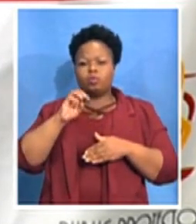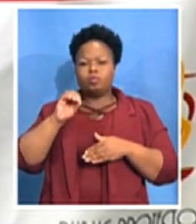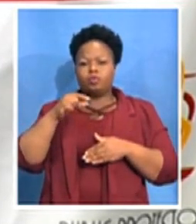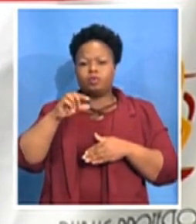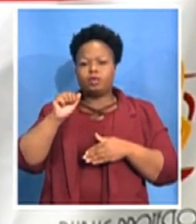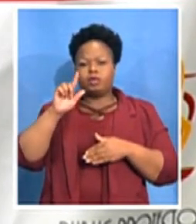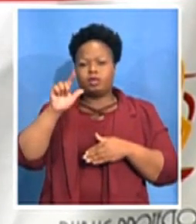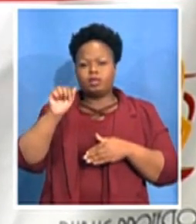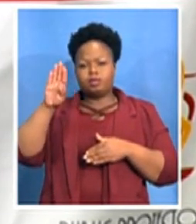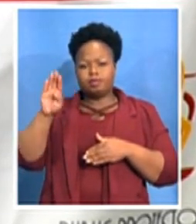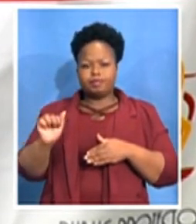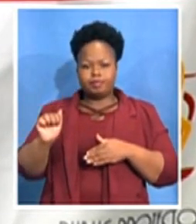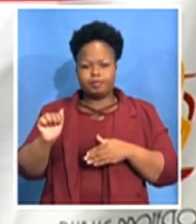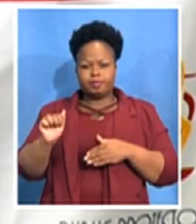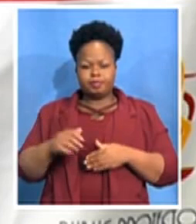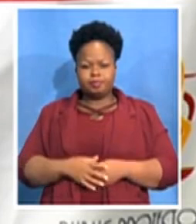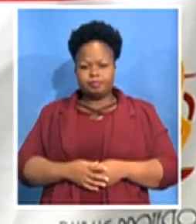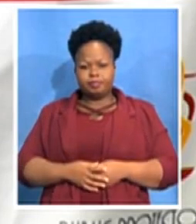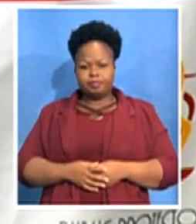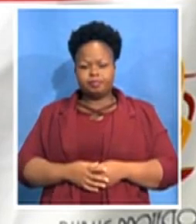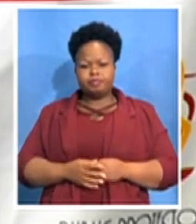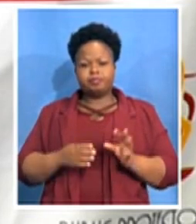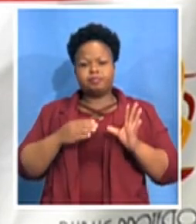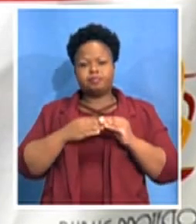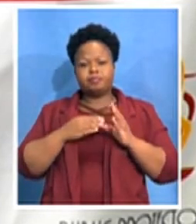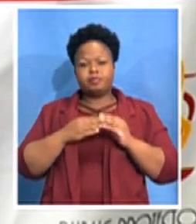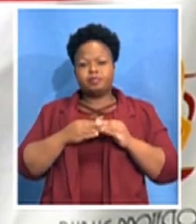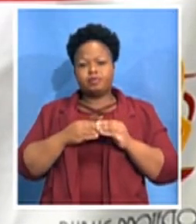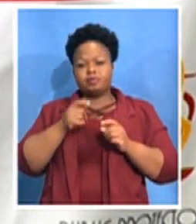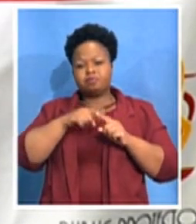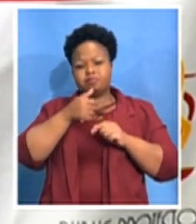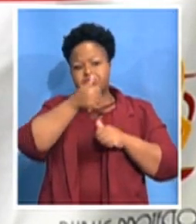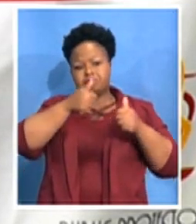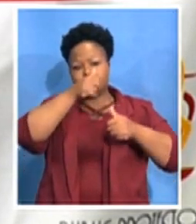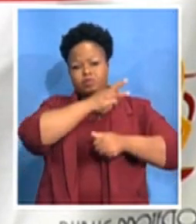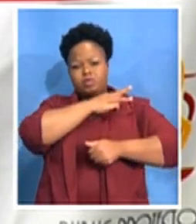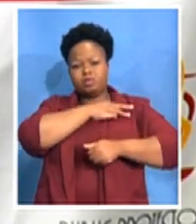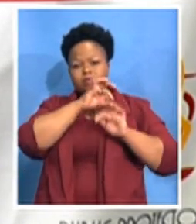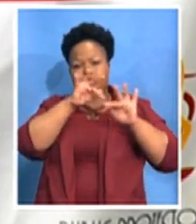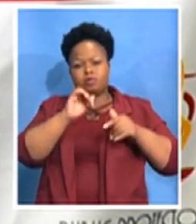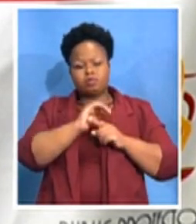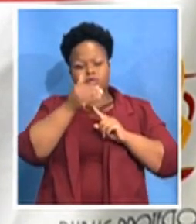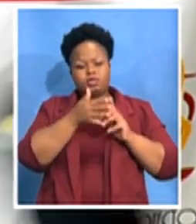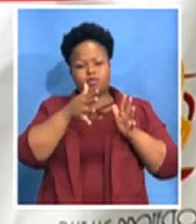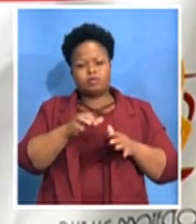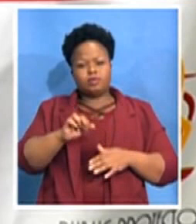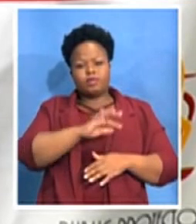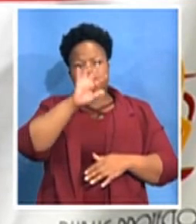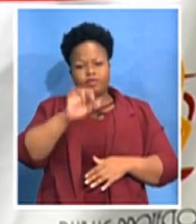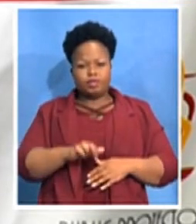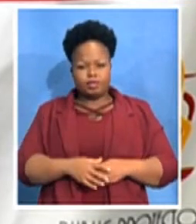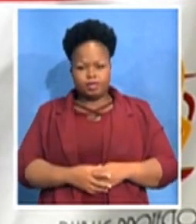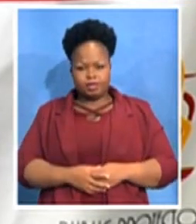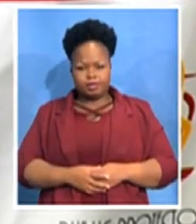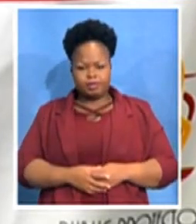members of Executive Management of Public Protector South Africa, members of staff of Public Protector